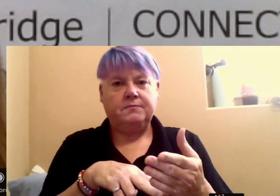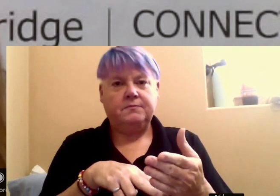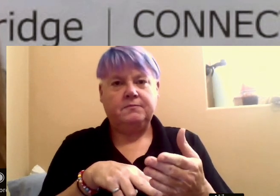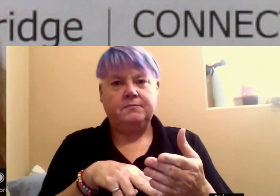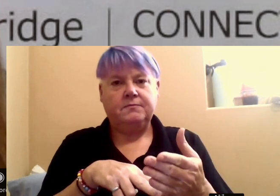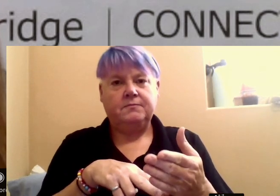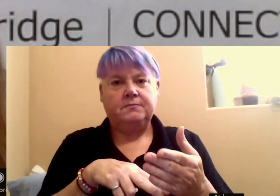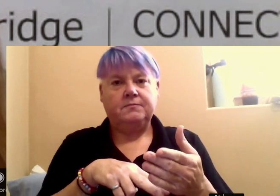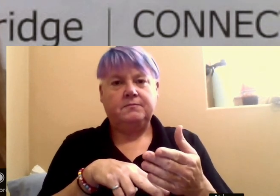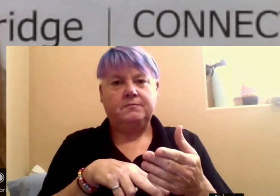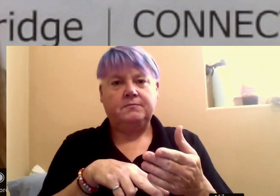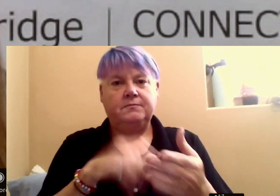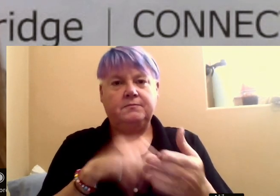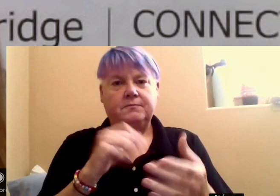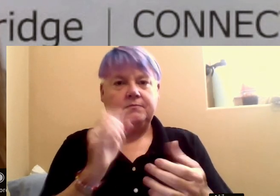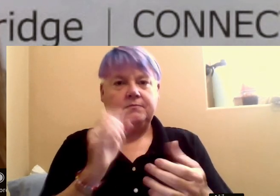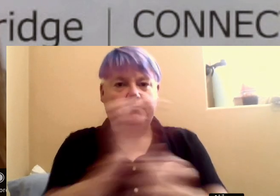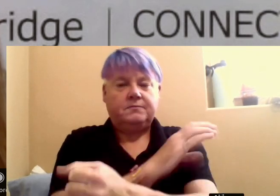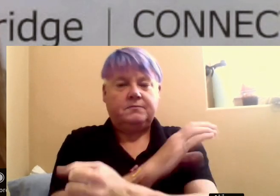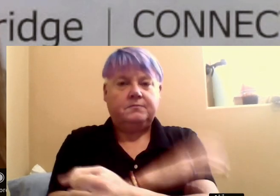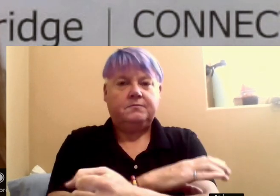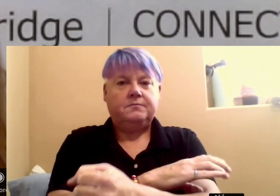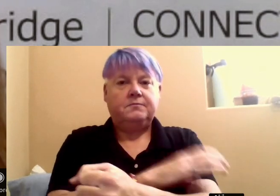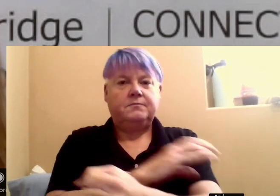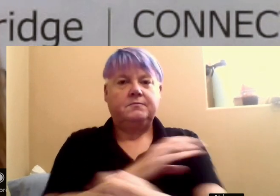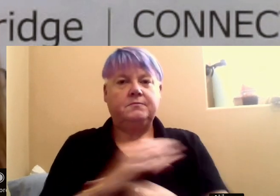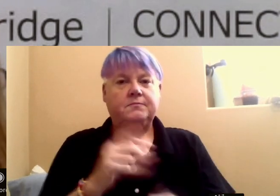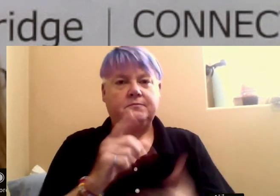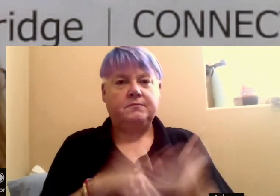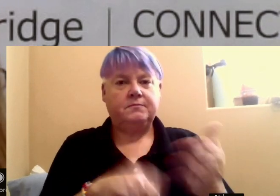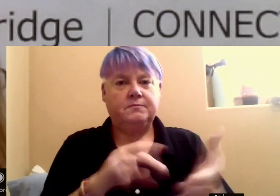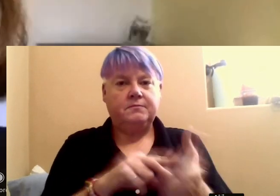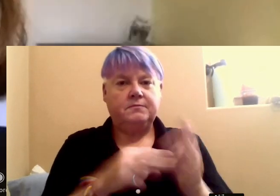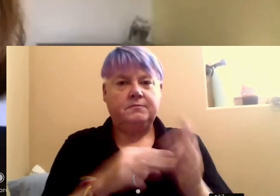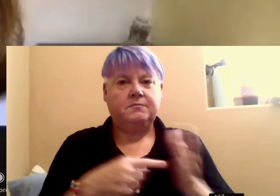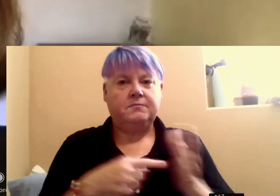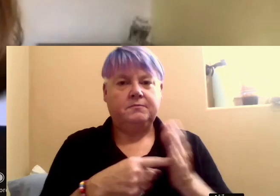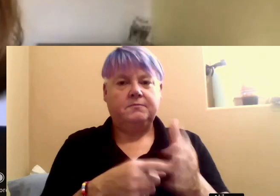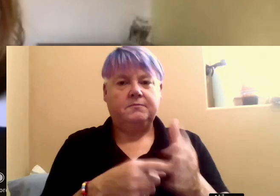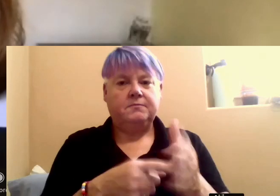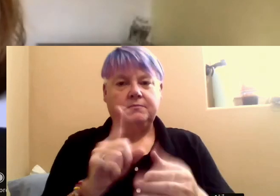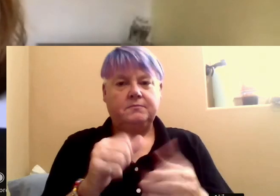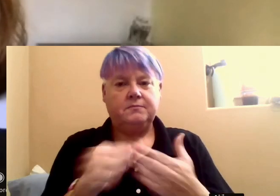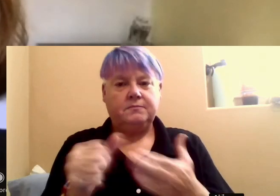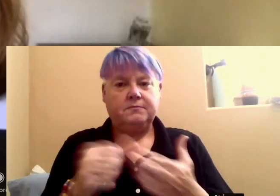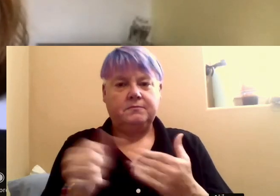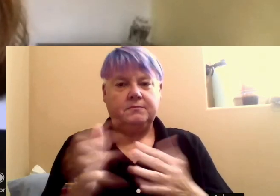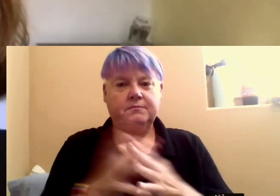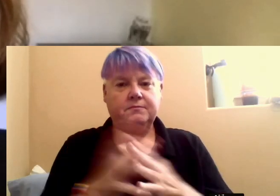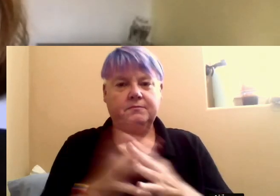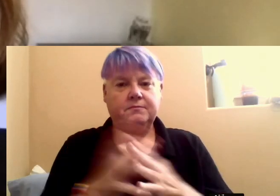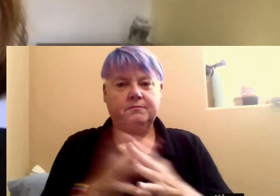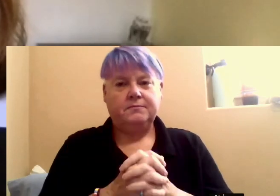And my computer is saying, "What do you mean show only one page at a time?" I can go like.